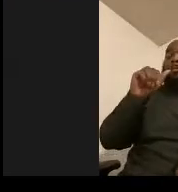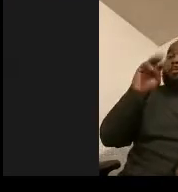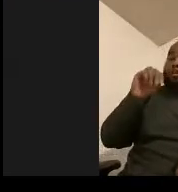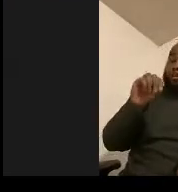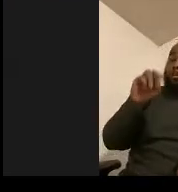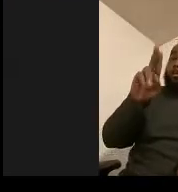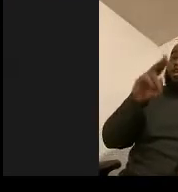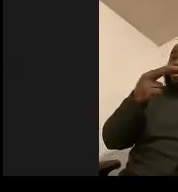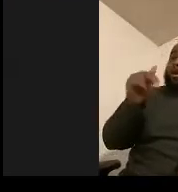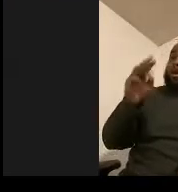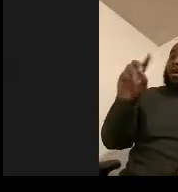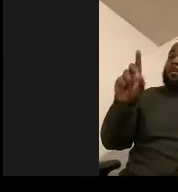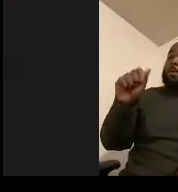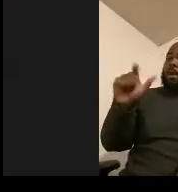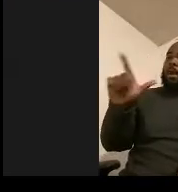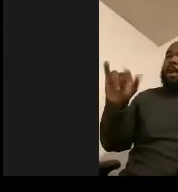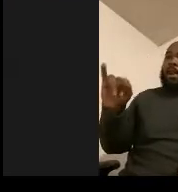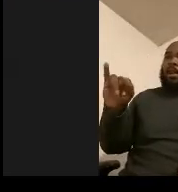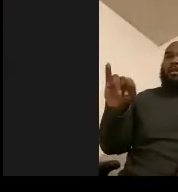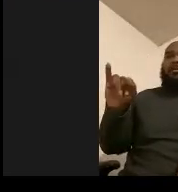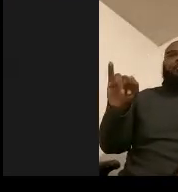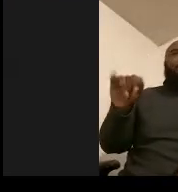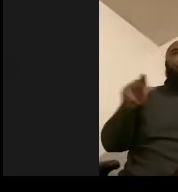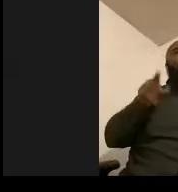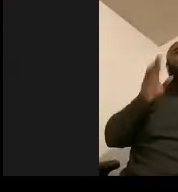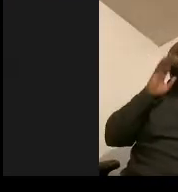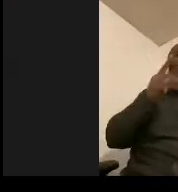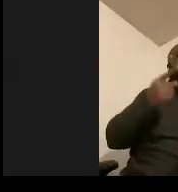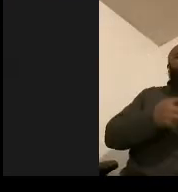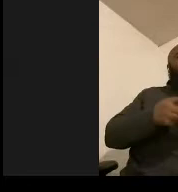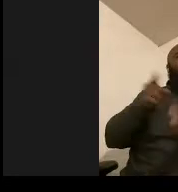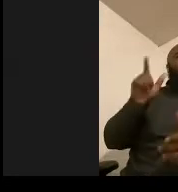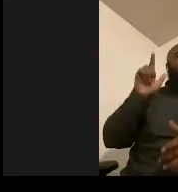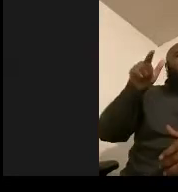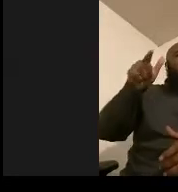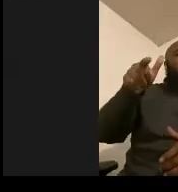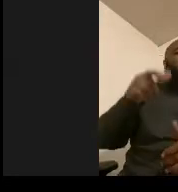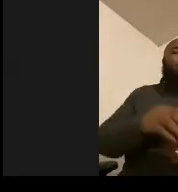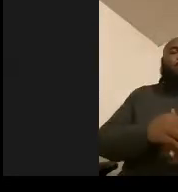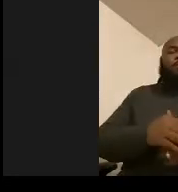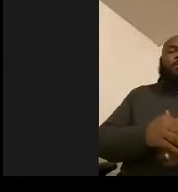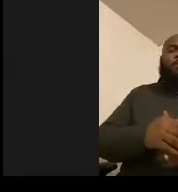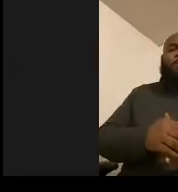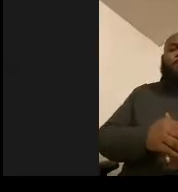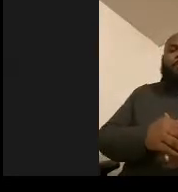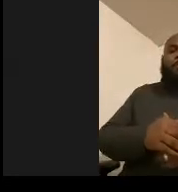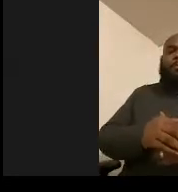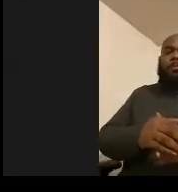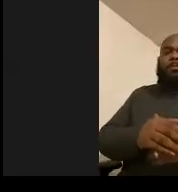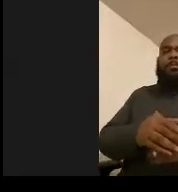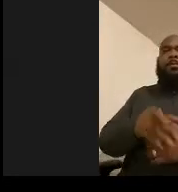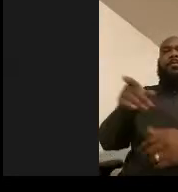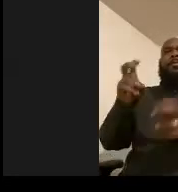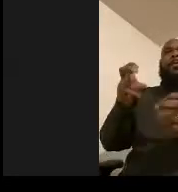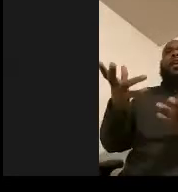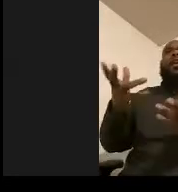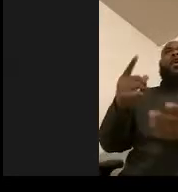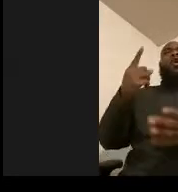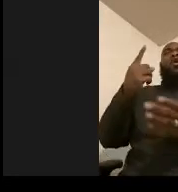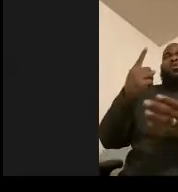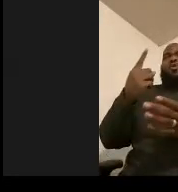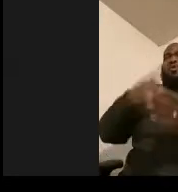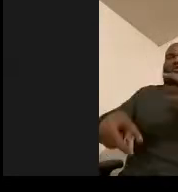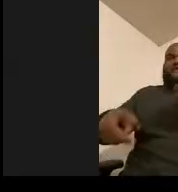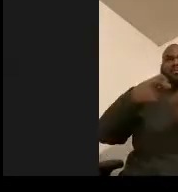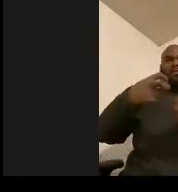right? Which we'll come to later, which is basically what beef do I have with the Vietnamese? And